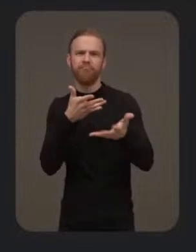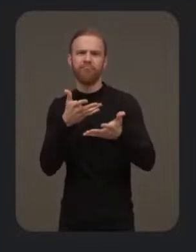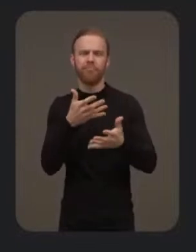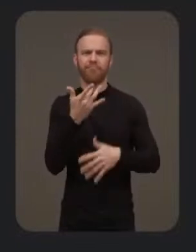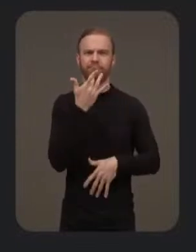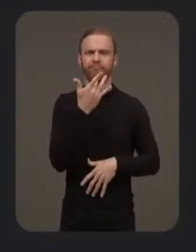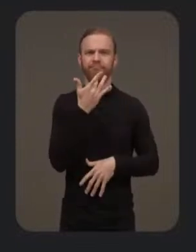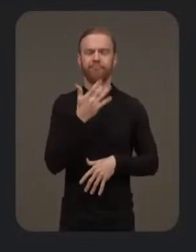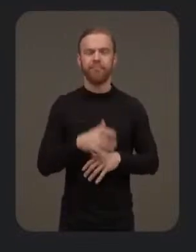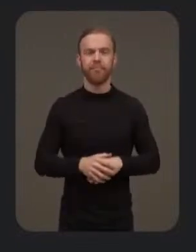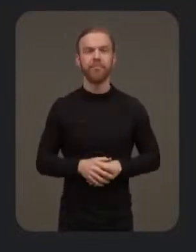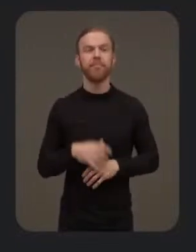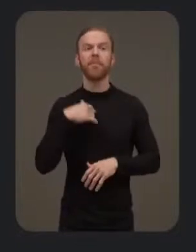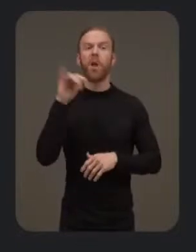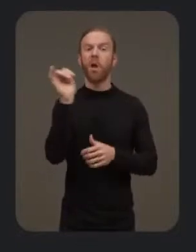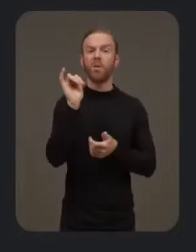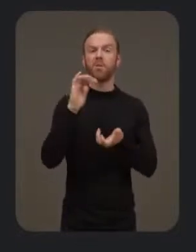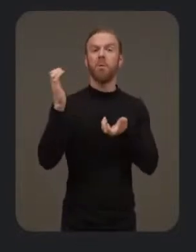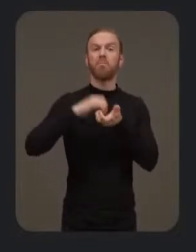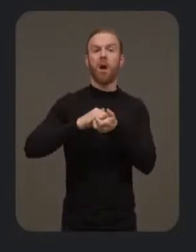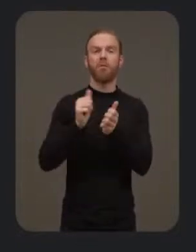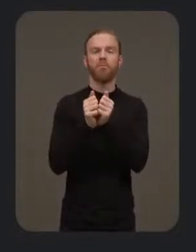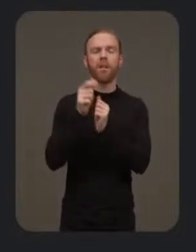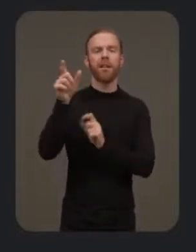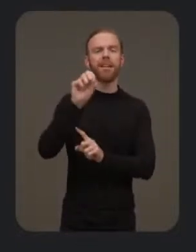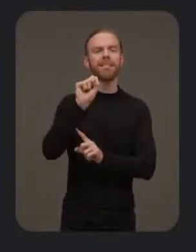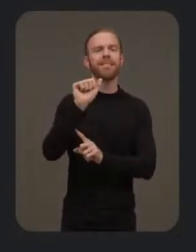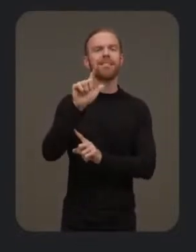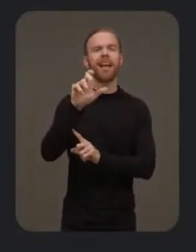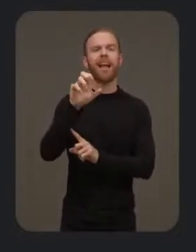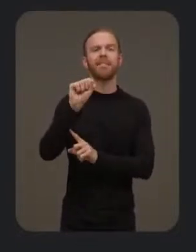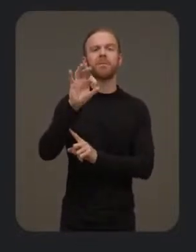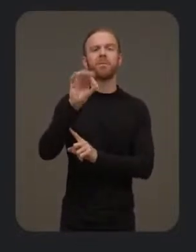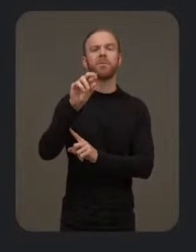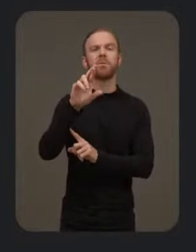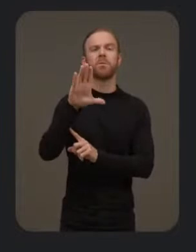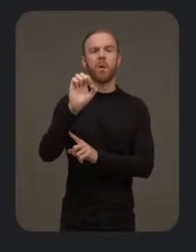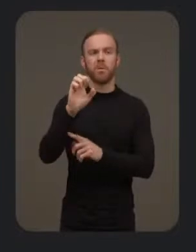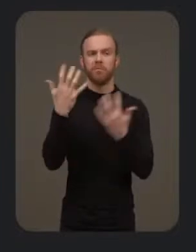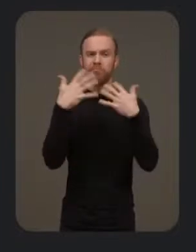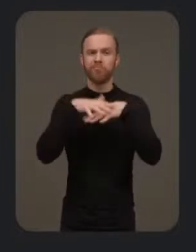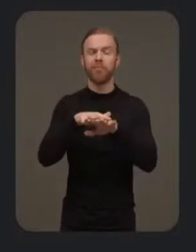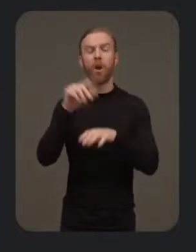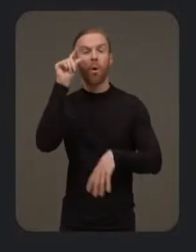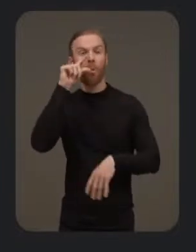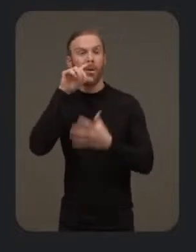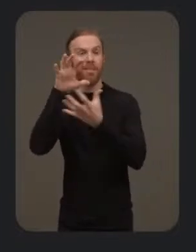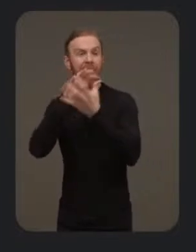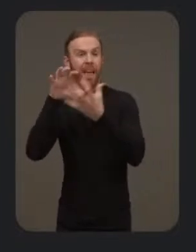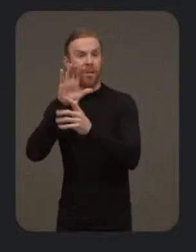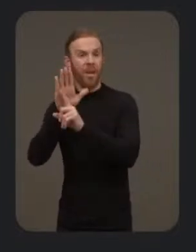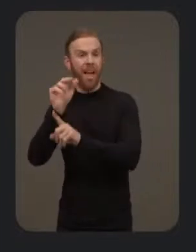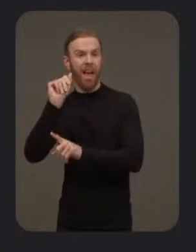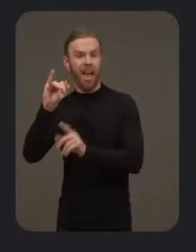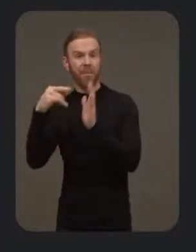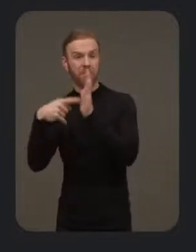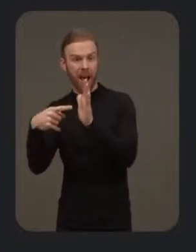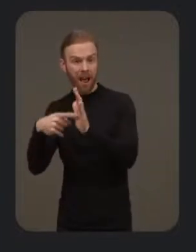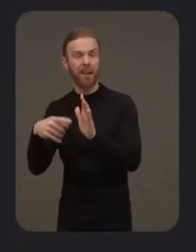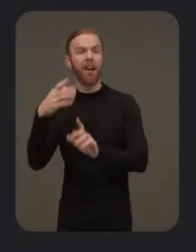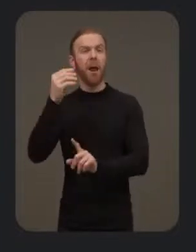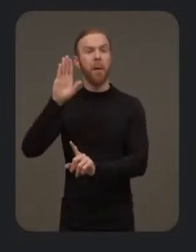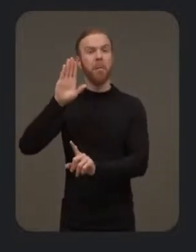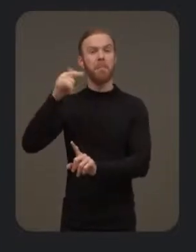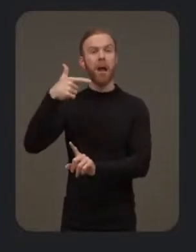with them. We're also partnering with Salesforce to integrate Google Cloud's AI models and